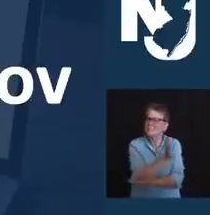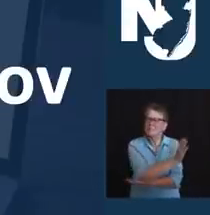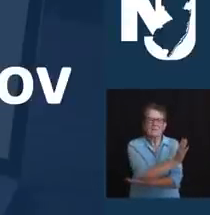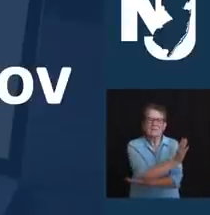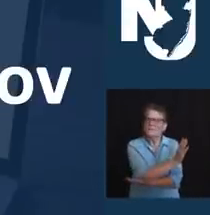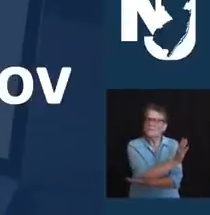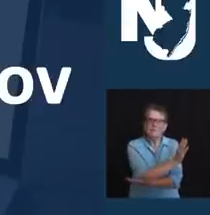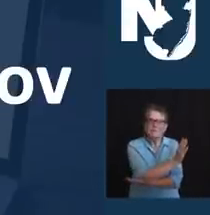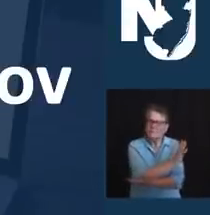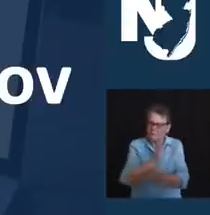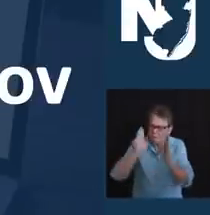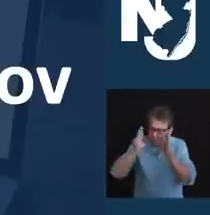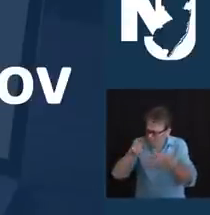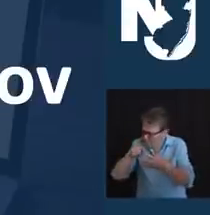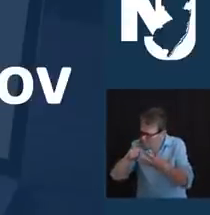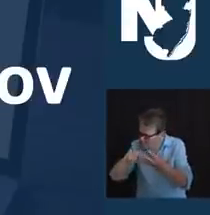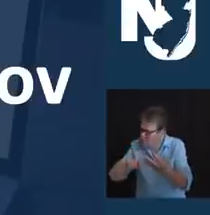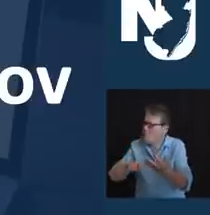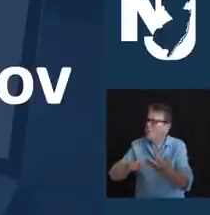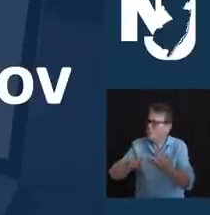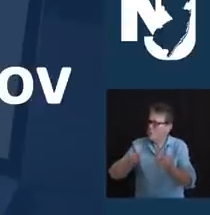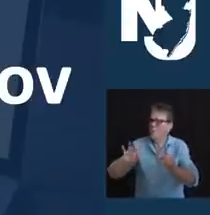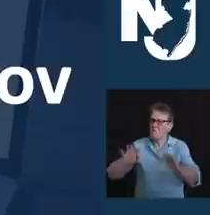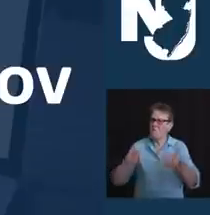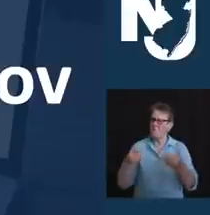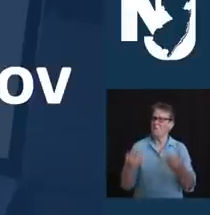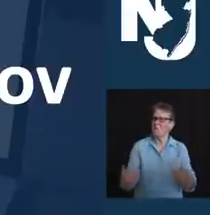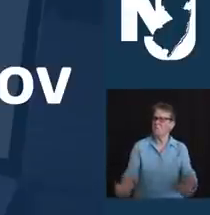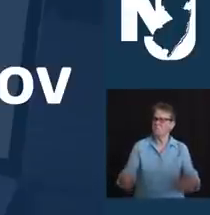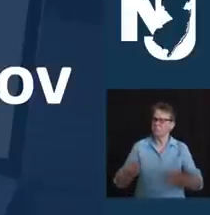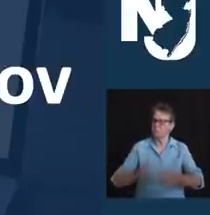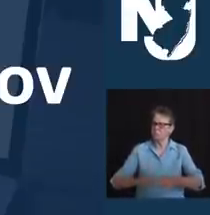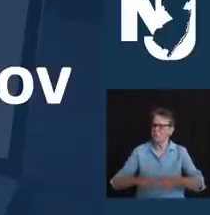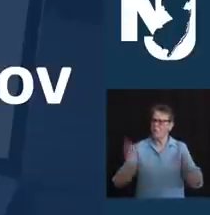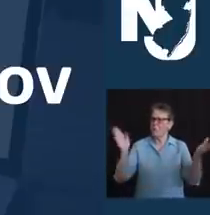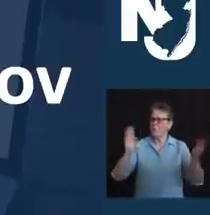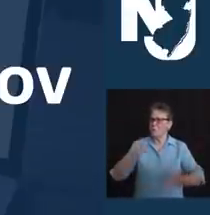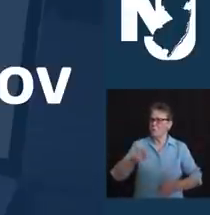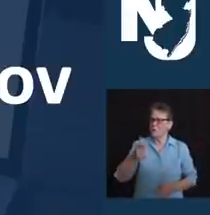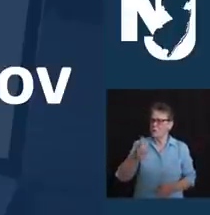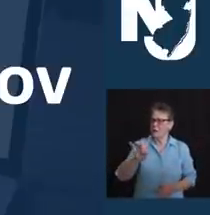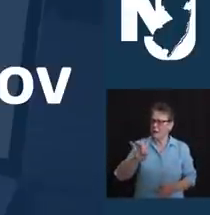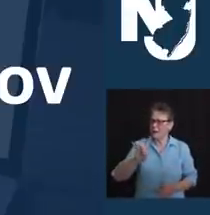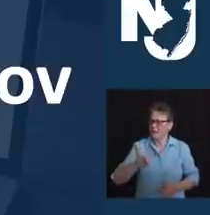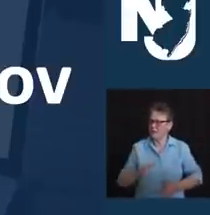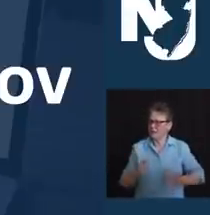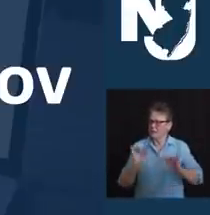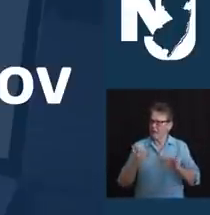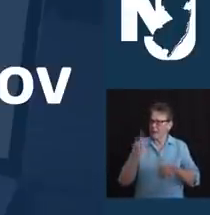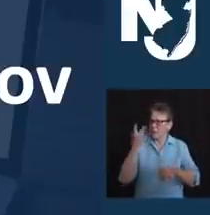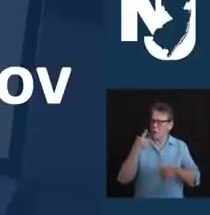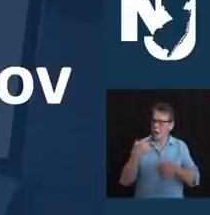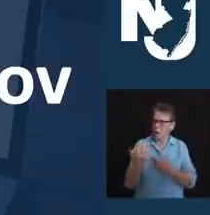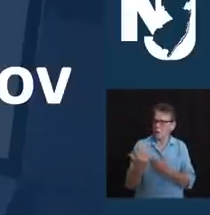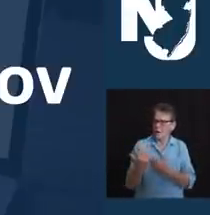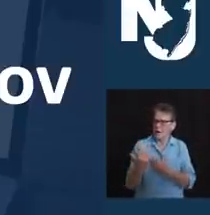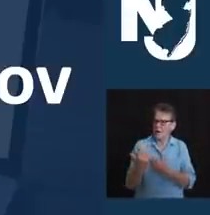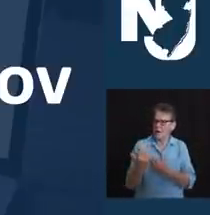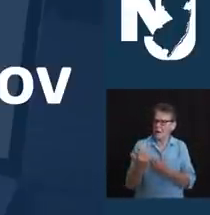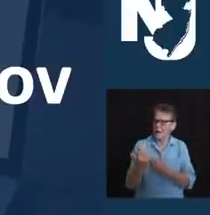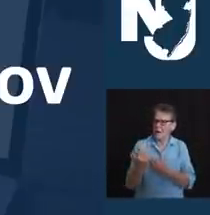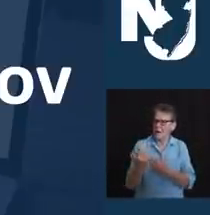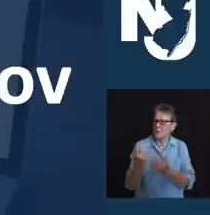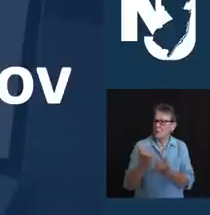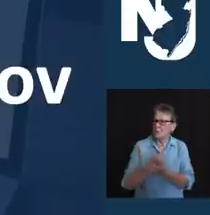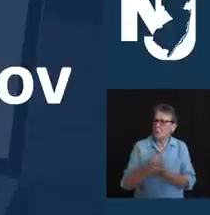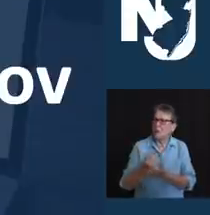extra person from hospitalization or death, then we are all better off. Couple of observations.